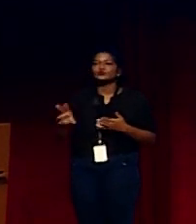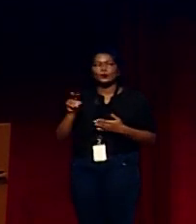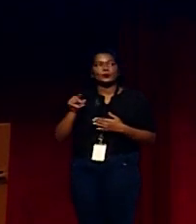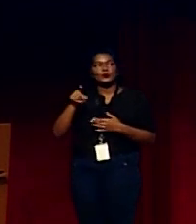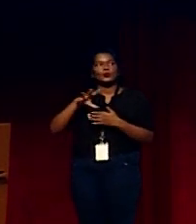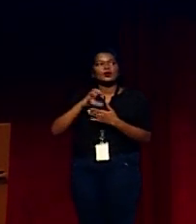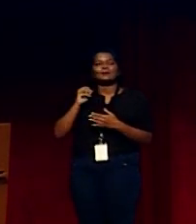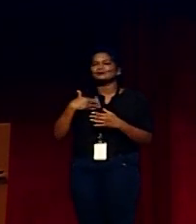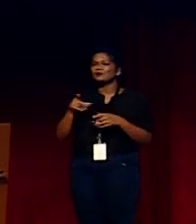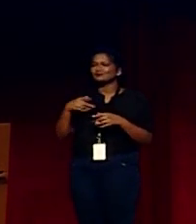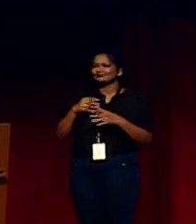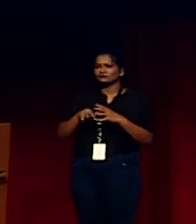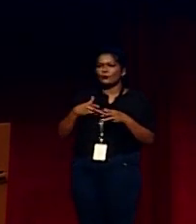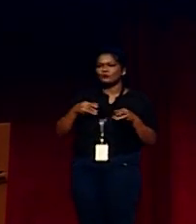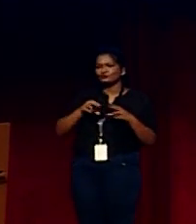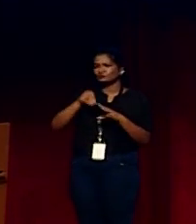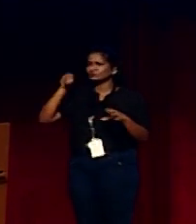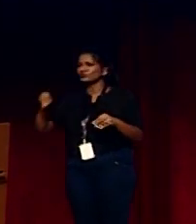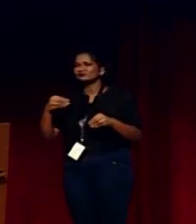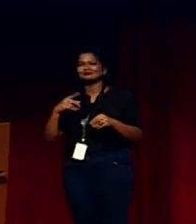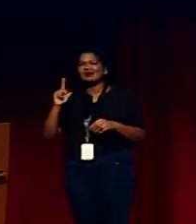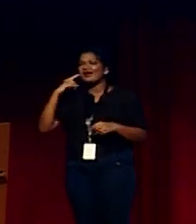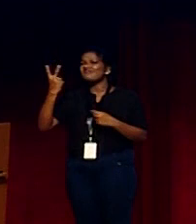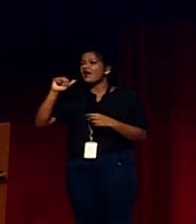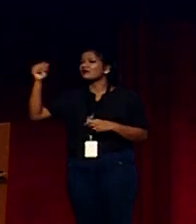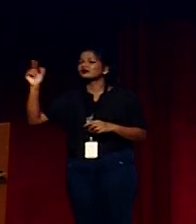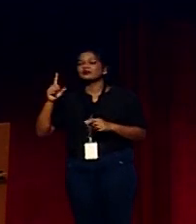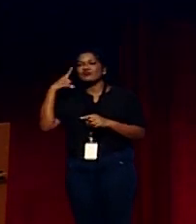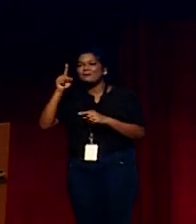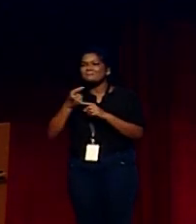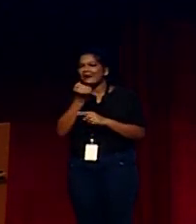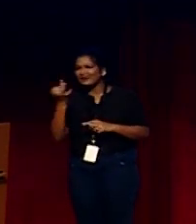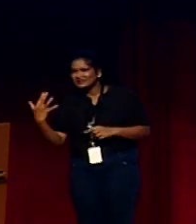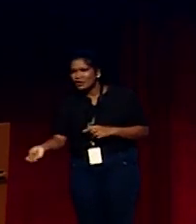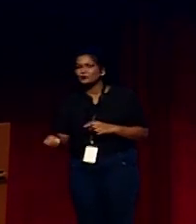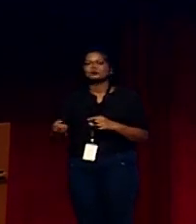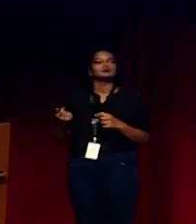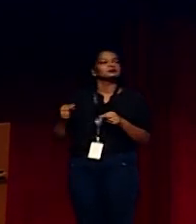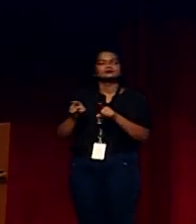not move away from a lingua franca for mathematics into one